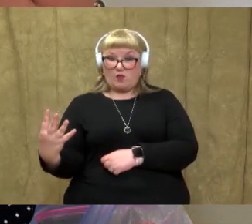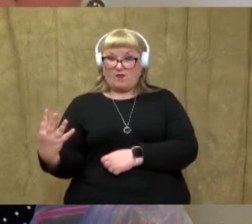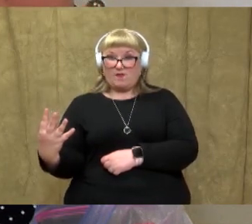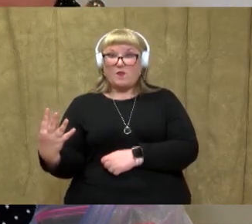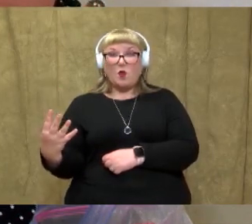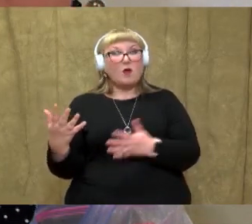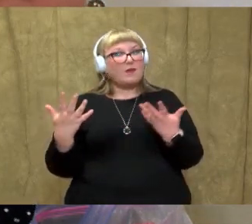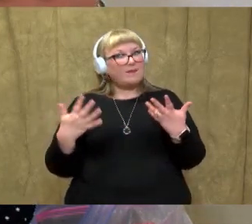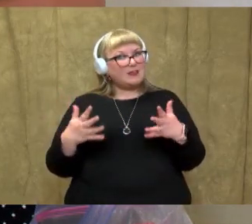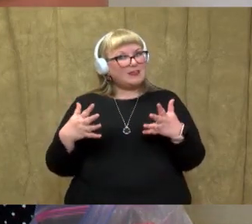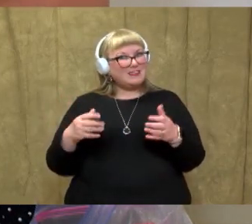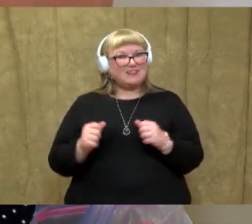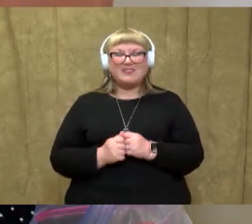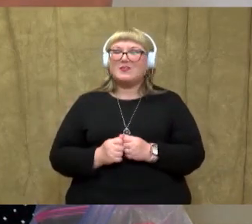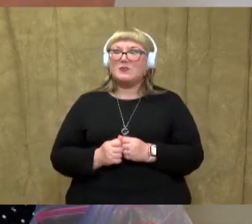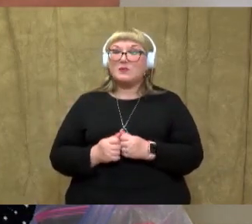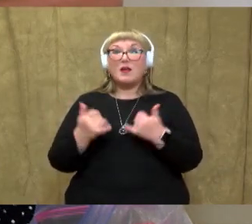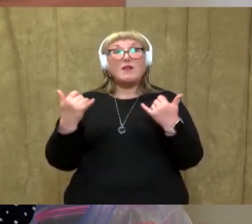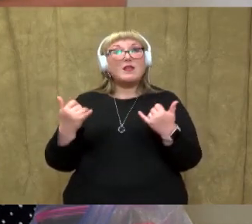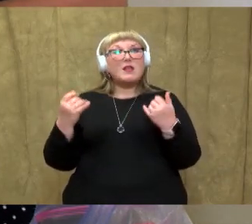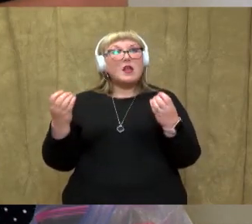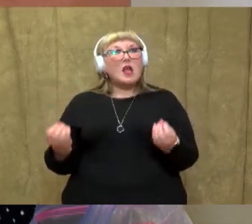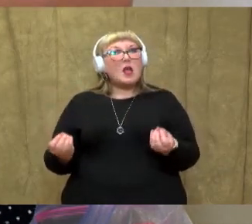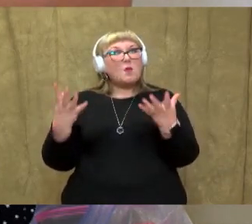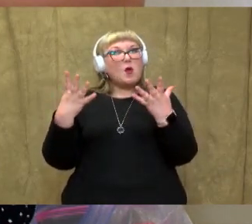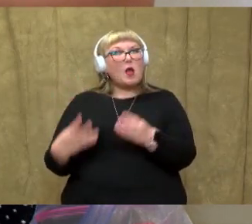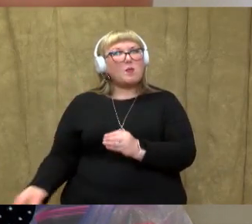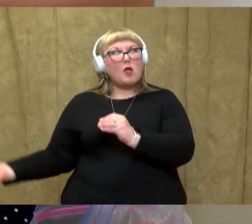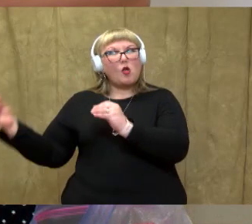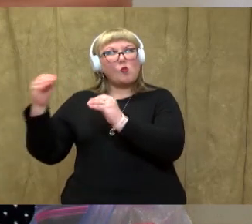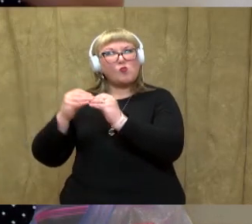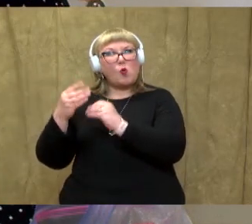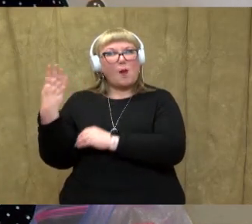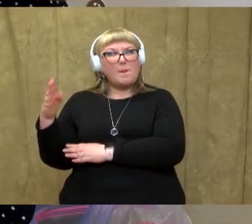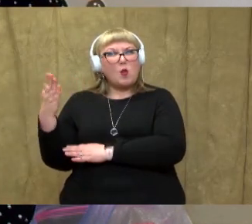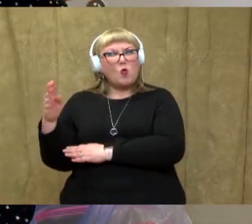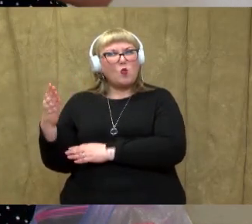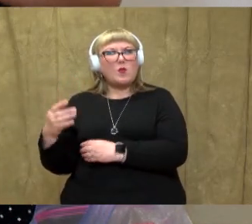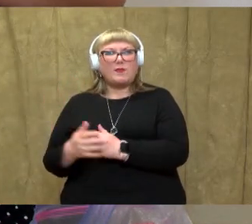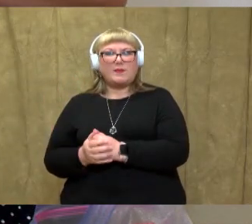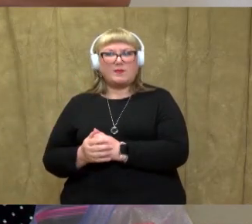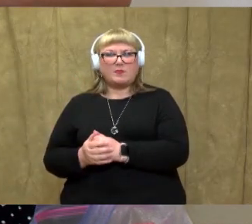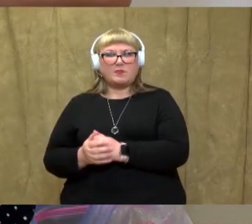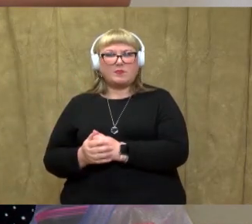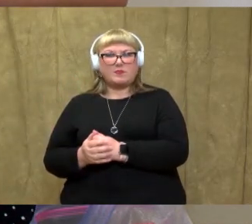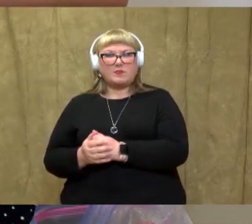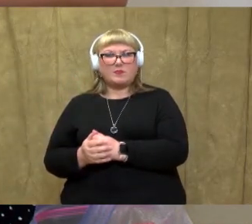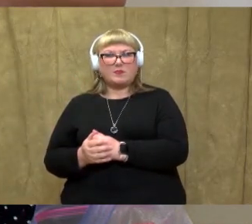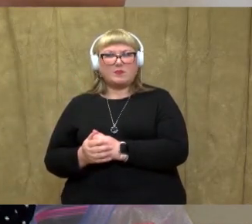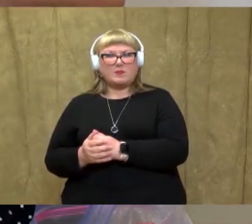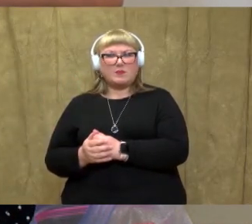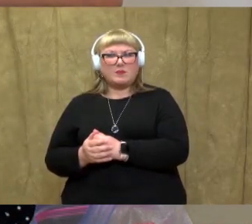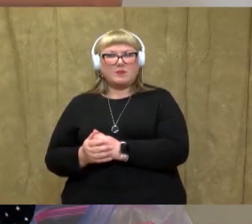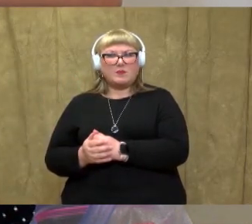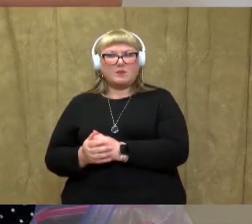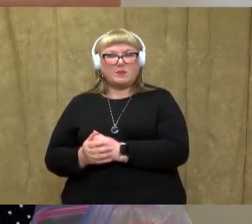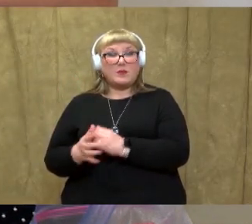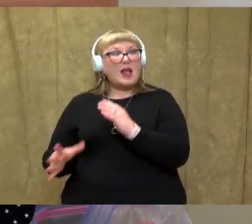4. Very good. Now how many blue dots do I need to put in my 10 frame?